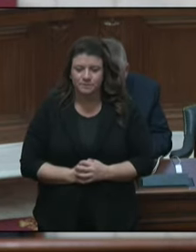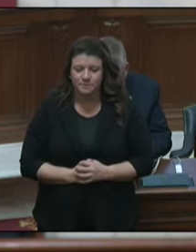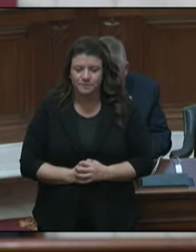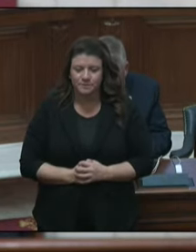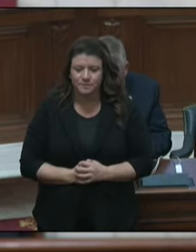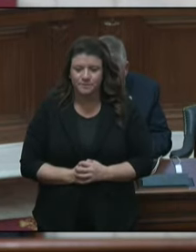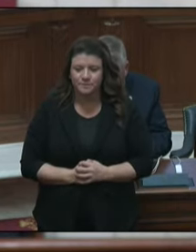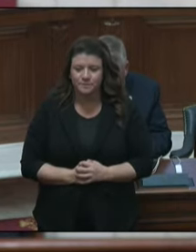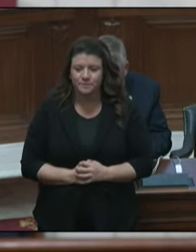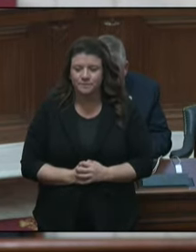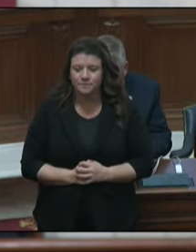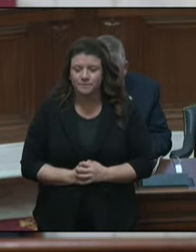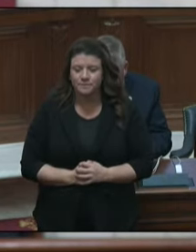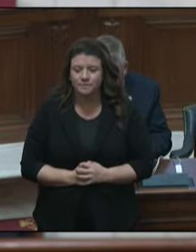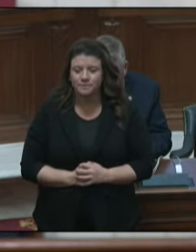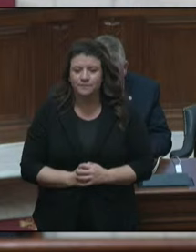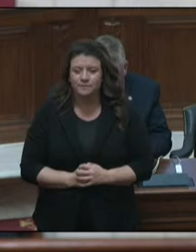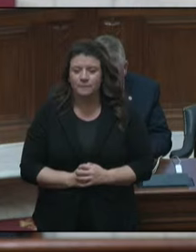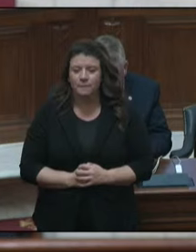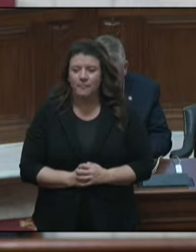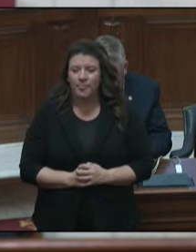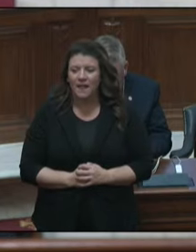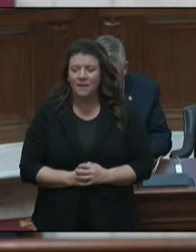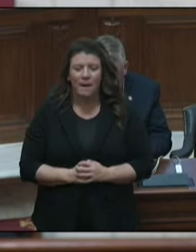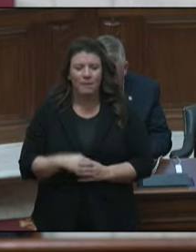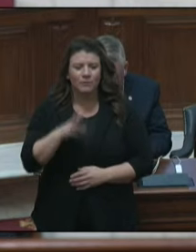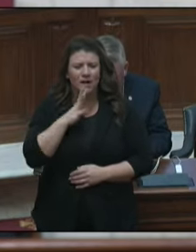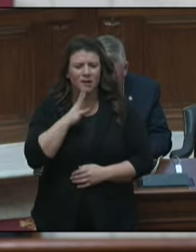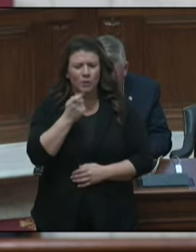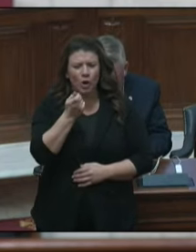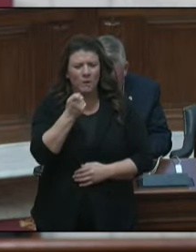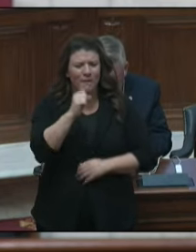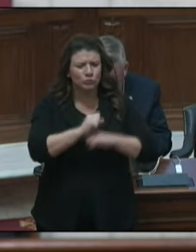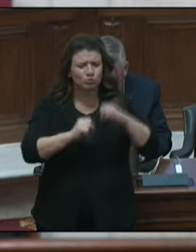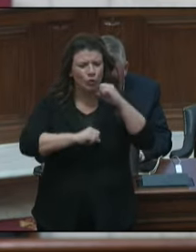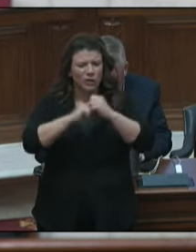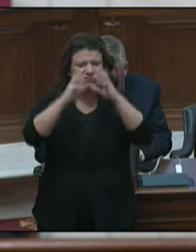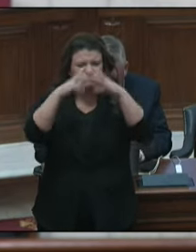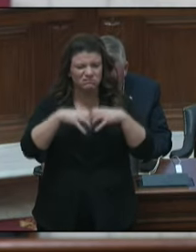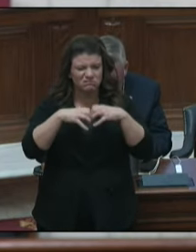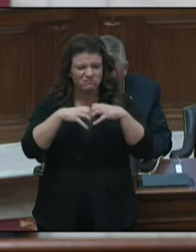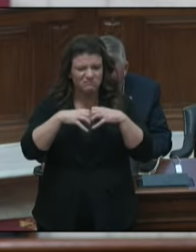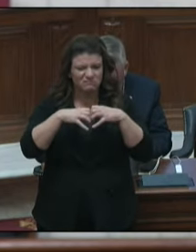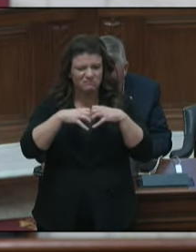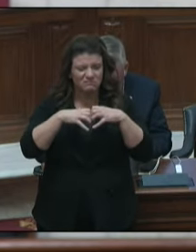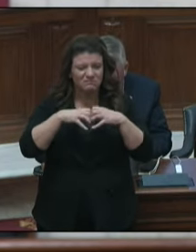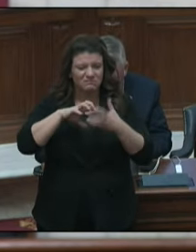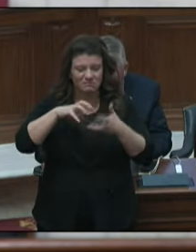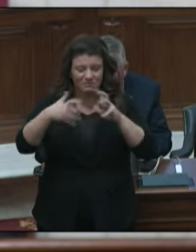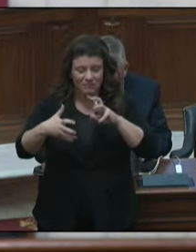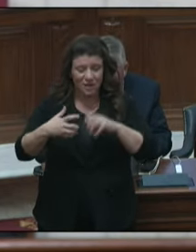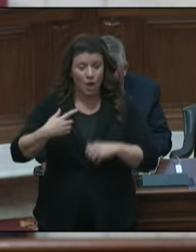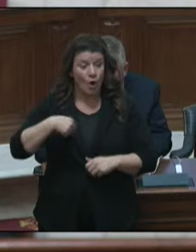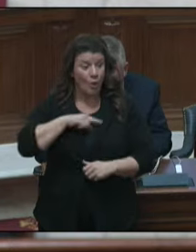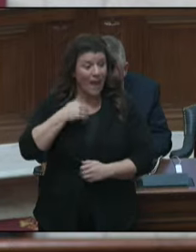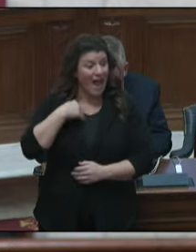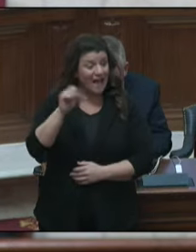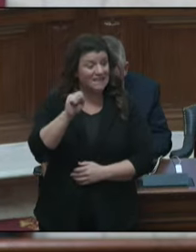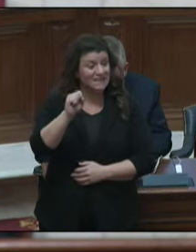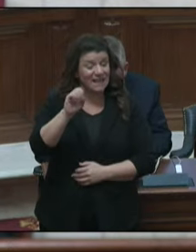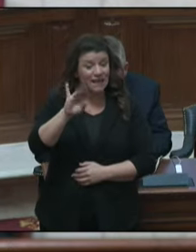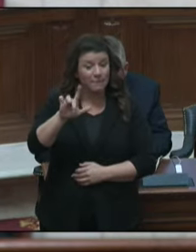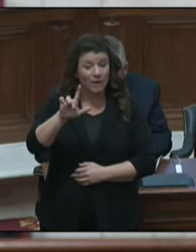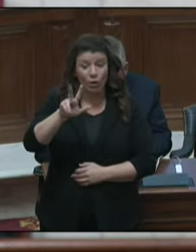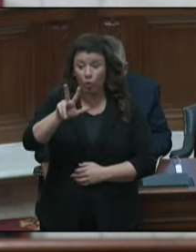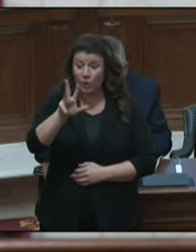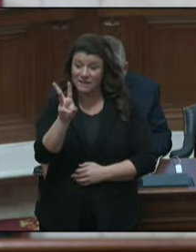I'll talk to you just one second about dilapidated structures. You know, we passed Senate Bill